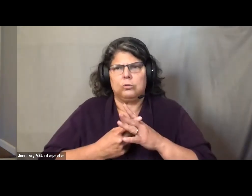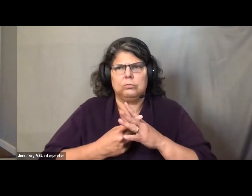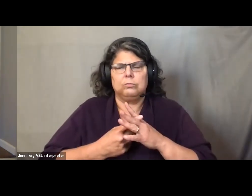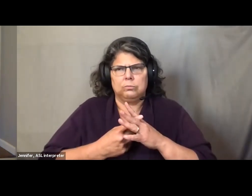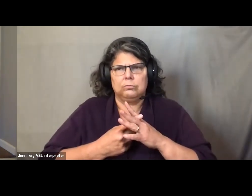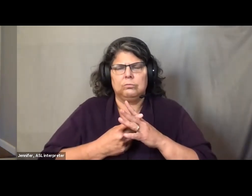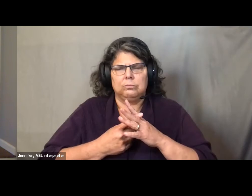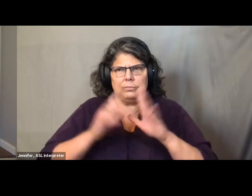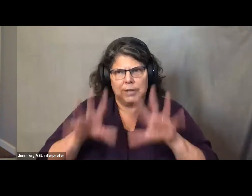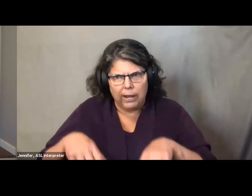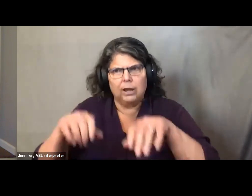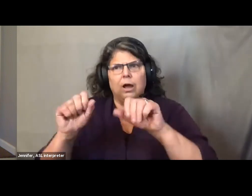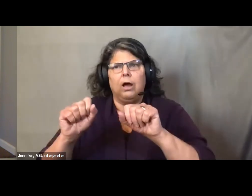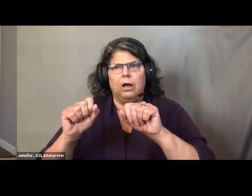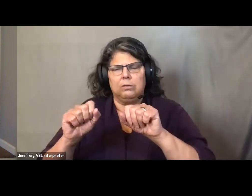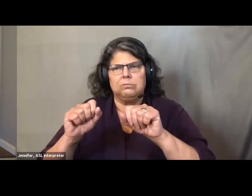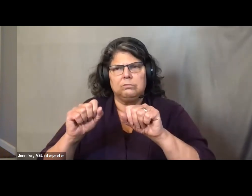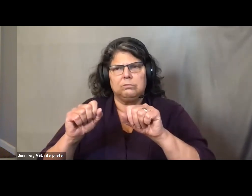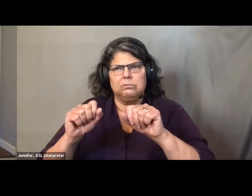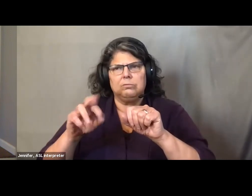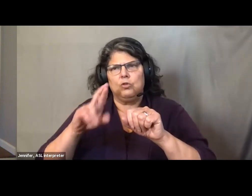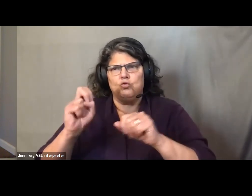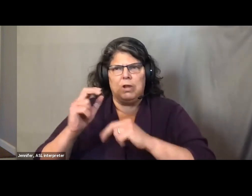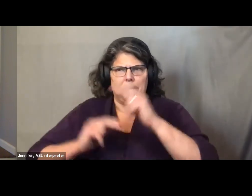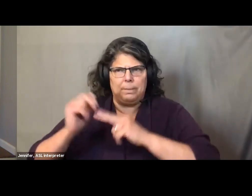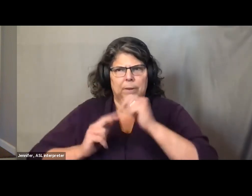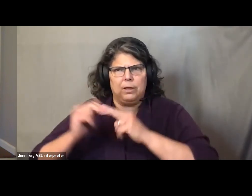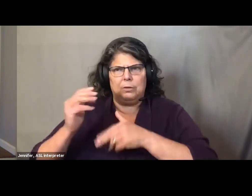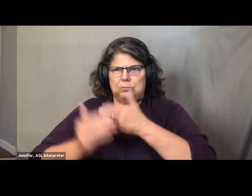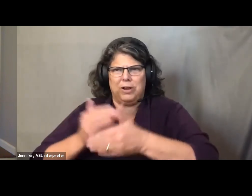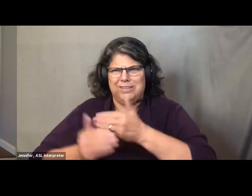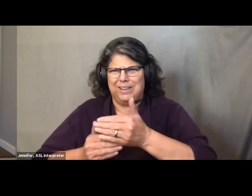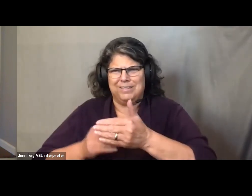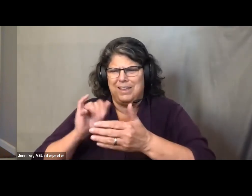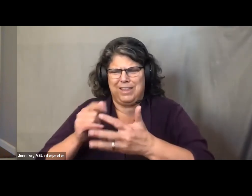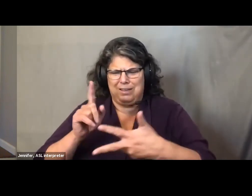of the rebuilding process that is not in our